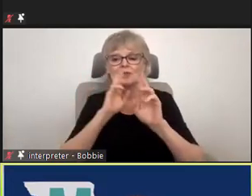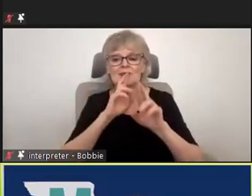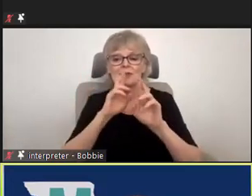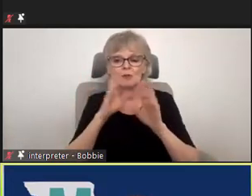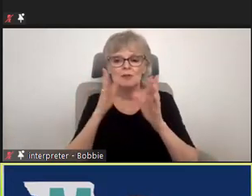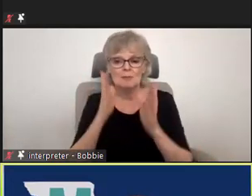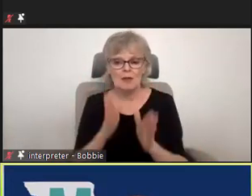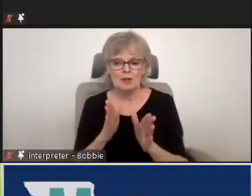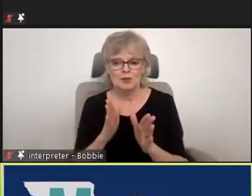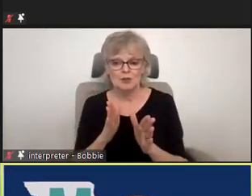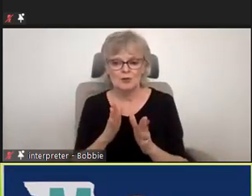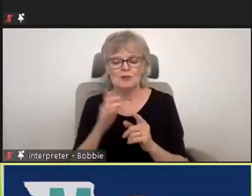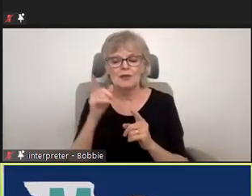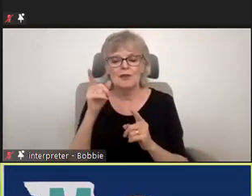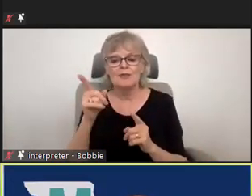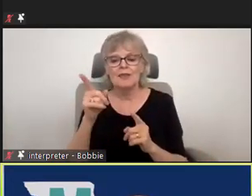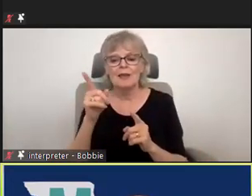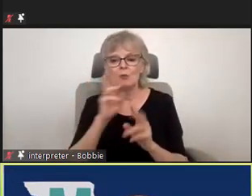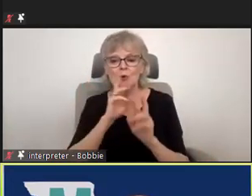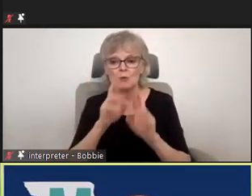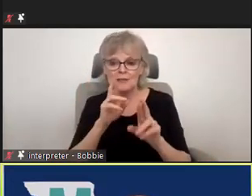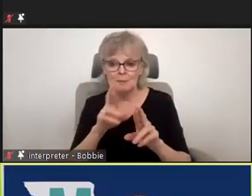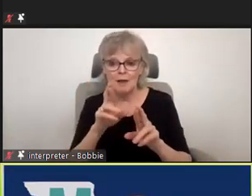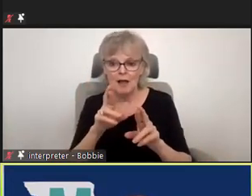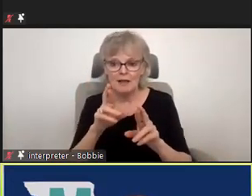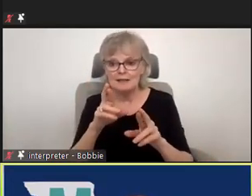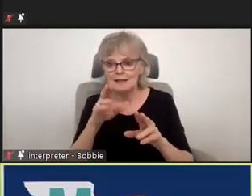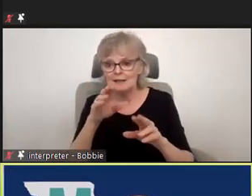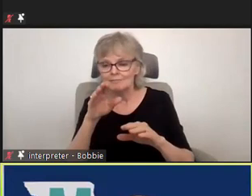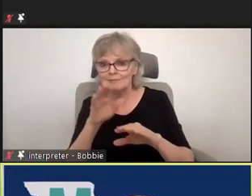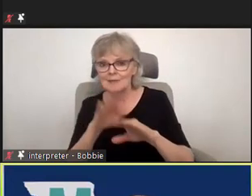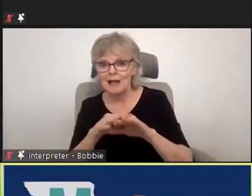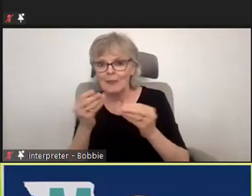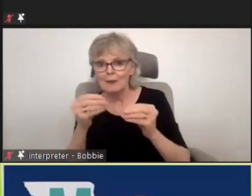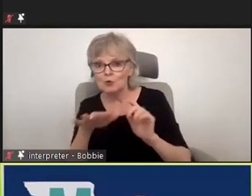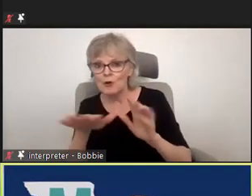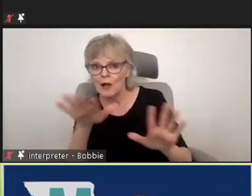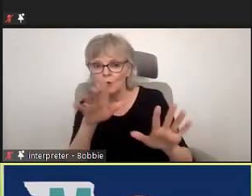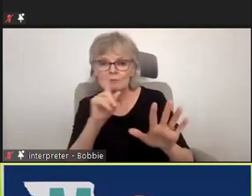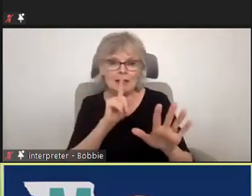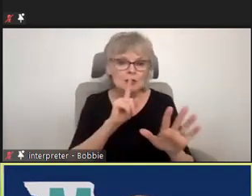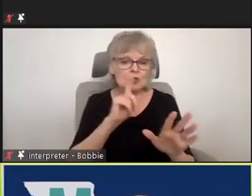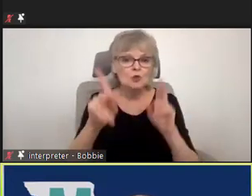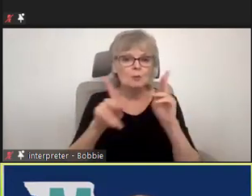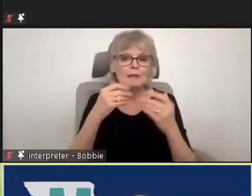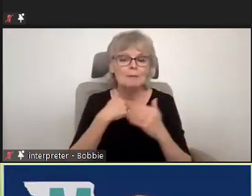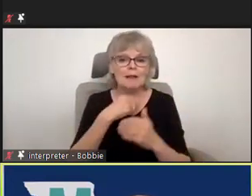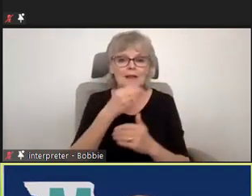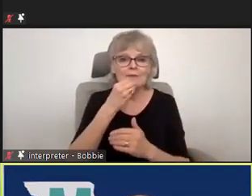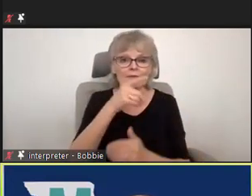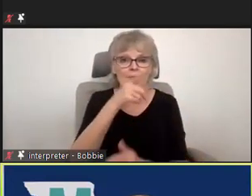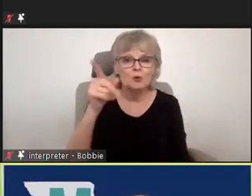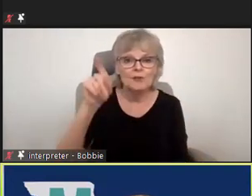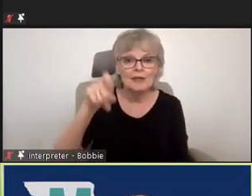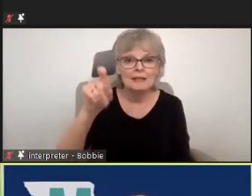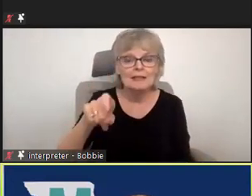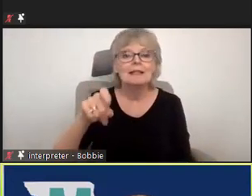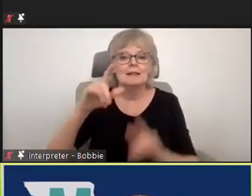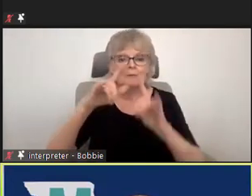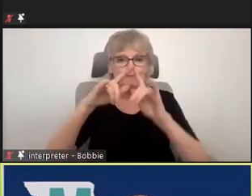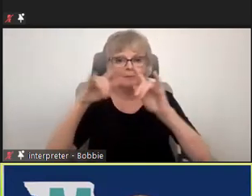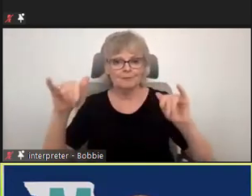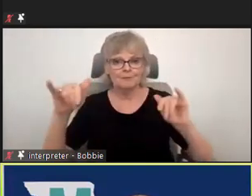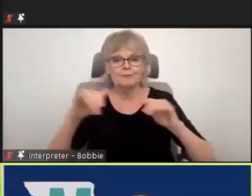were responding on the ground, making sure that people had the food that they needed, so on and so